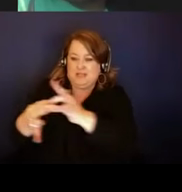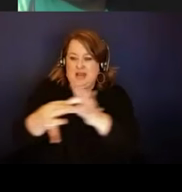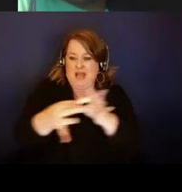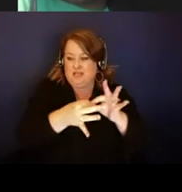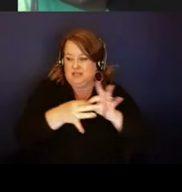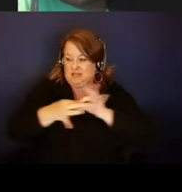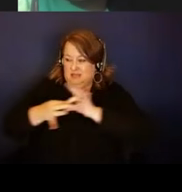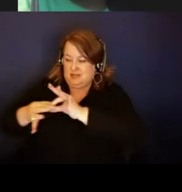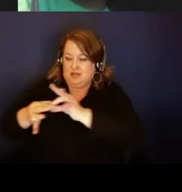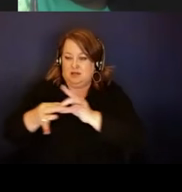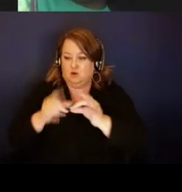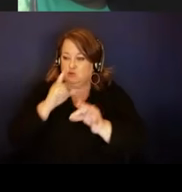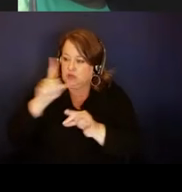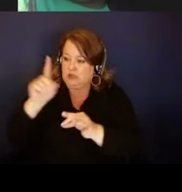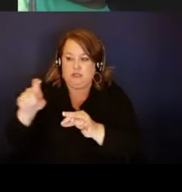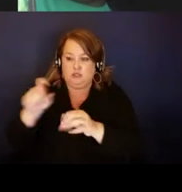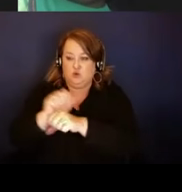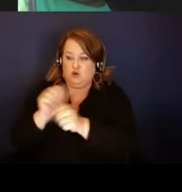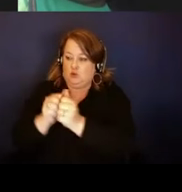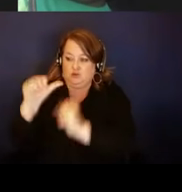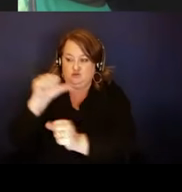Right. They really work with each other. Thank you.